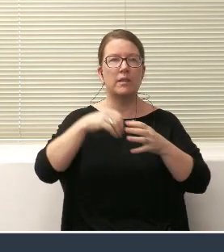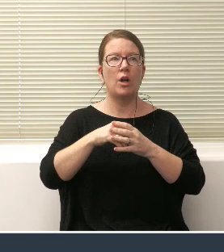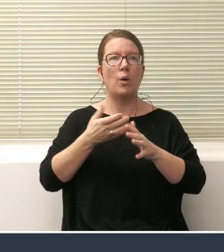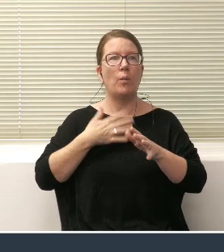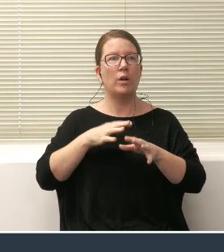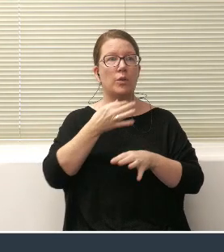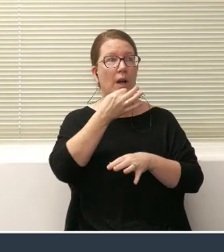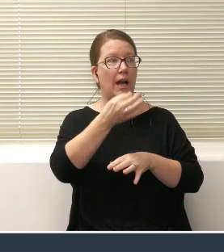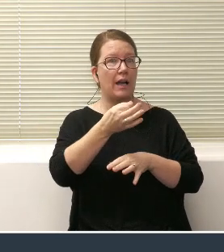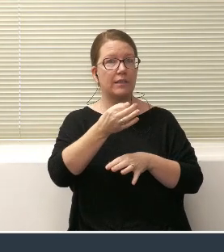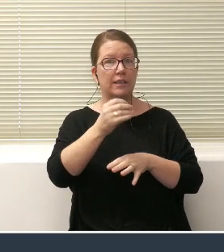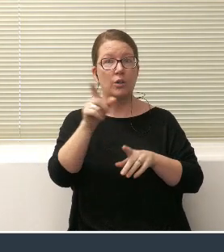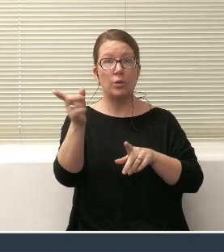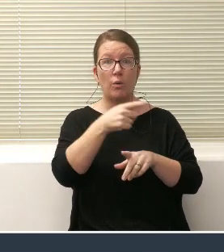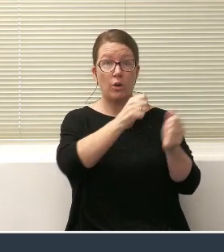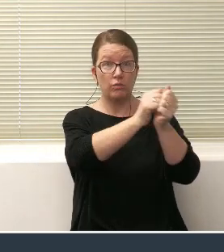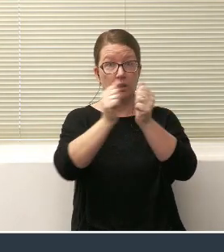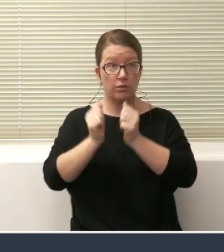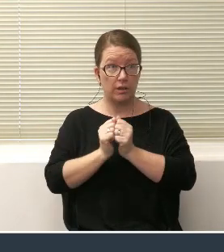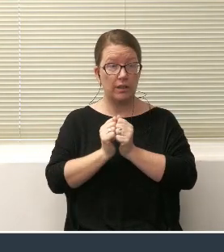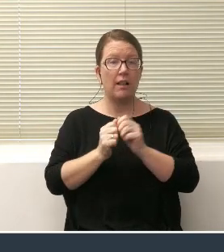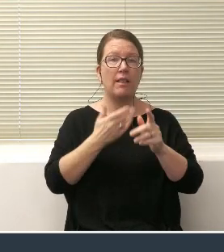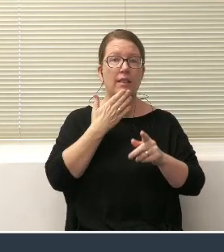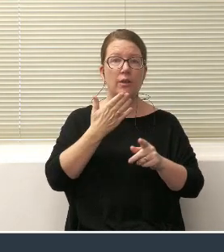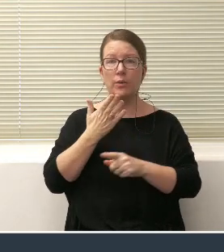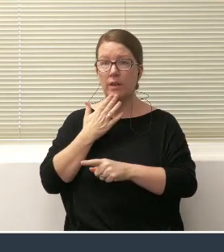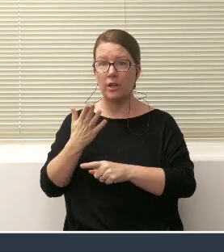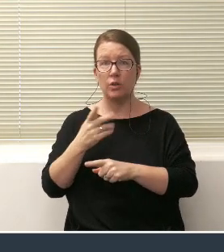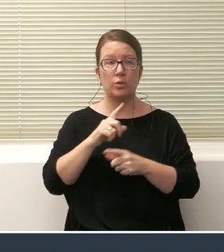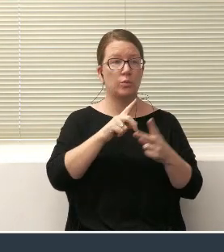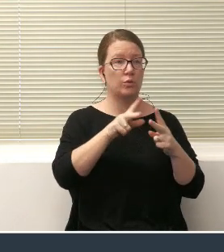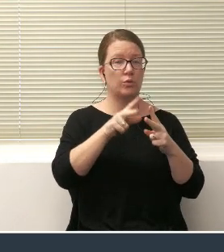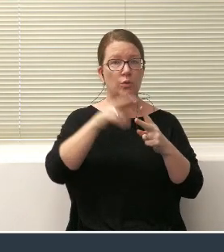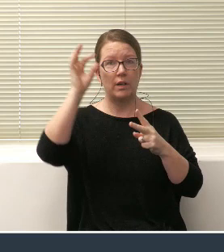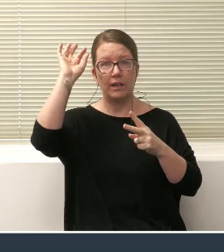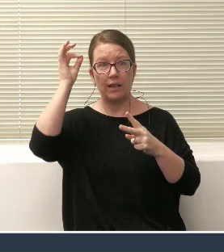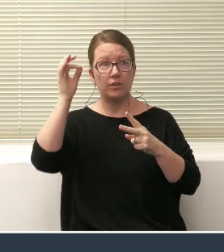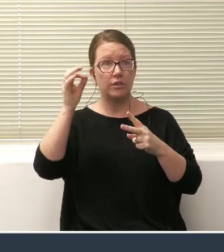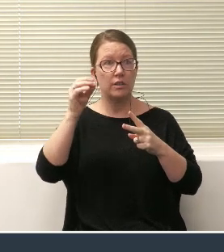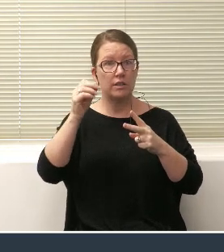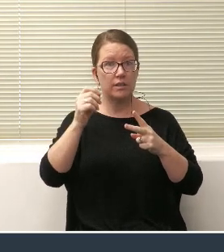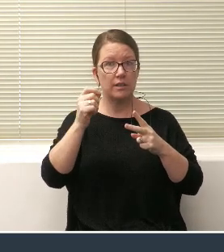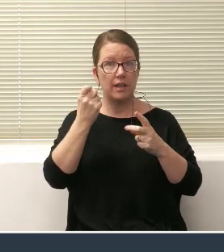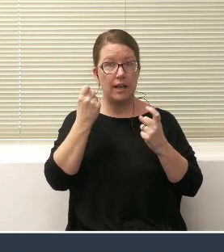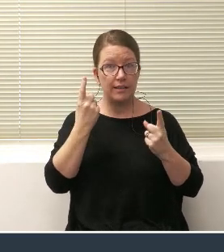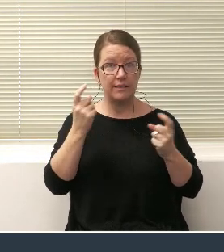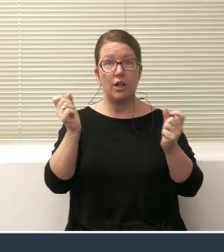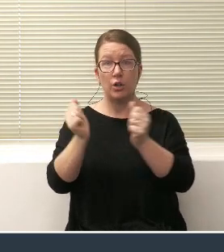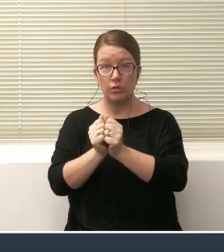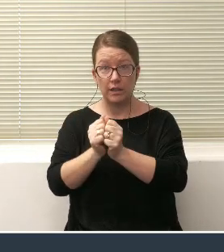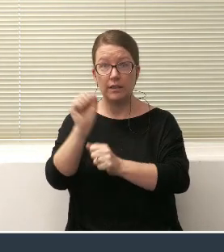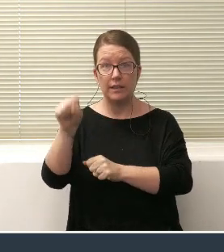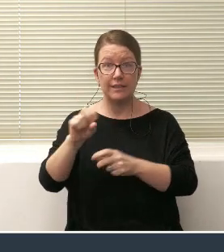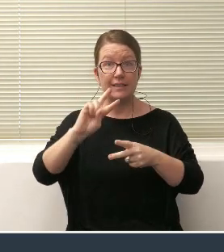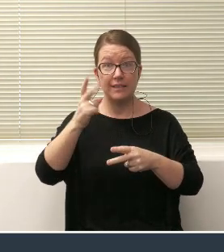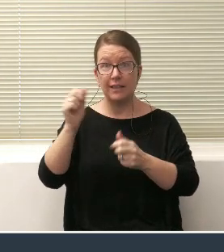and seconder. Thank you, Deputy Mayor Brosnan. Thank you, Councillor Tariha. Anyone have any comments on that one? Councillor